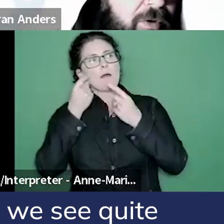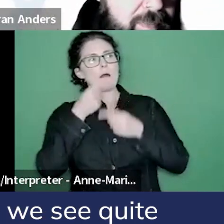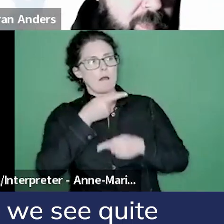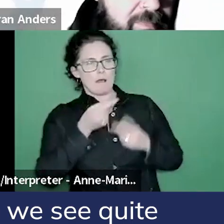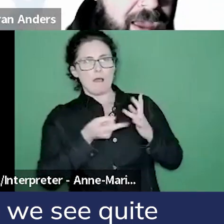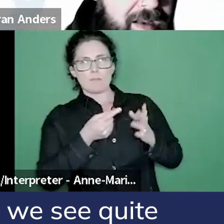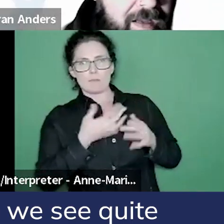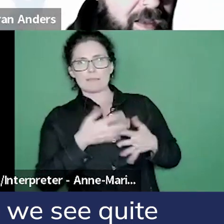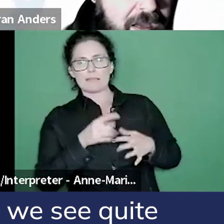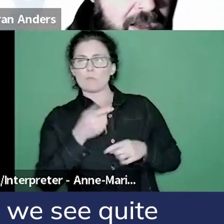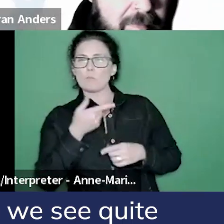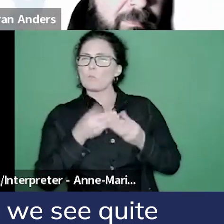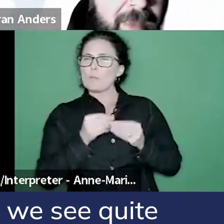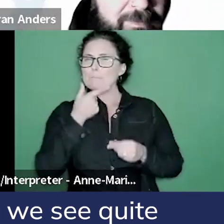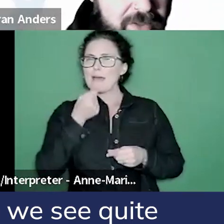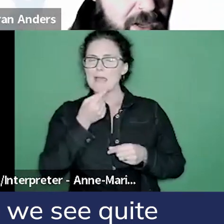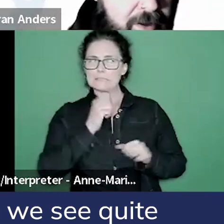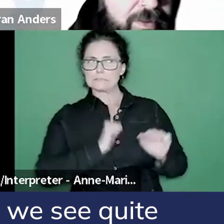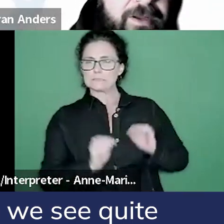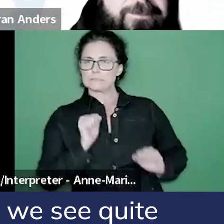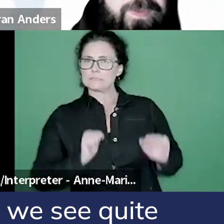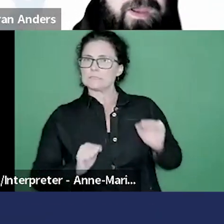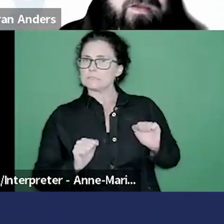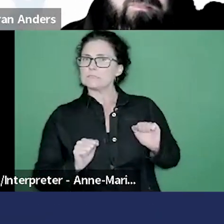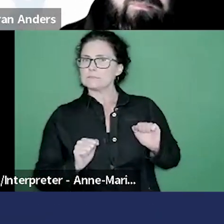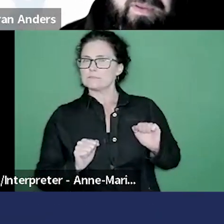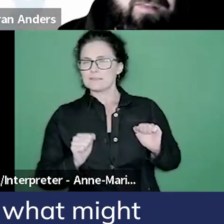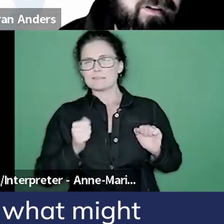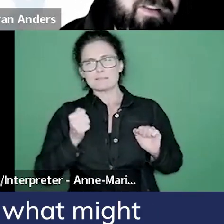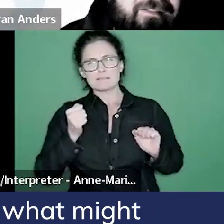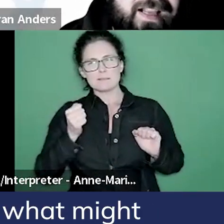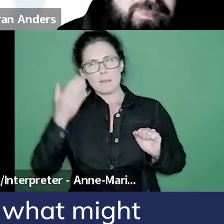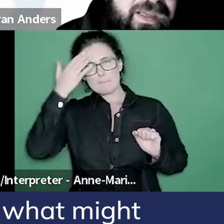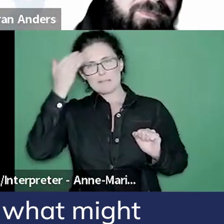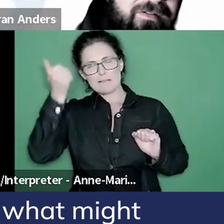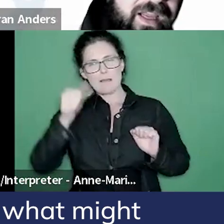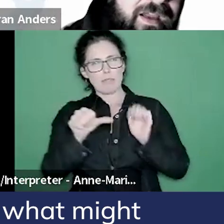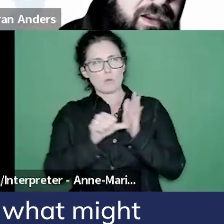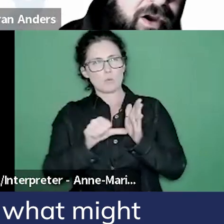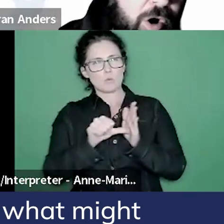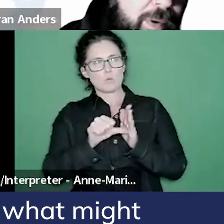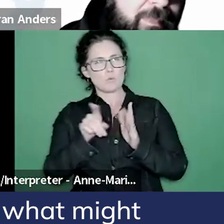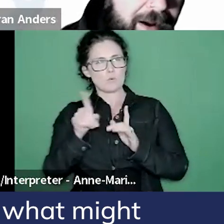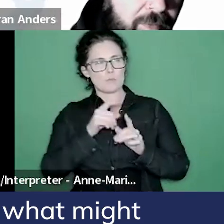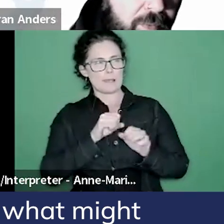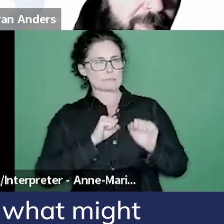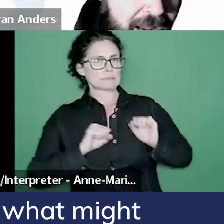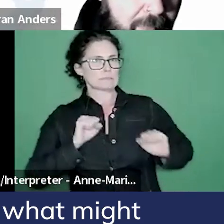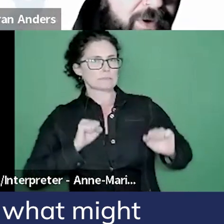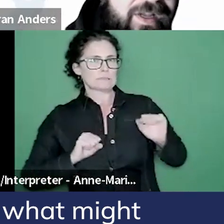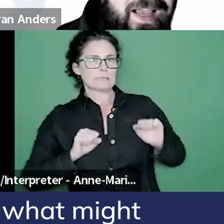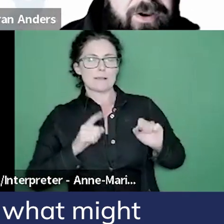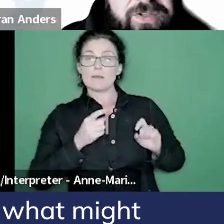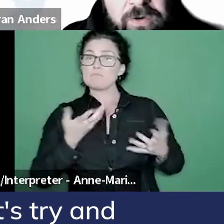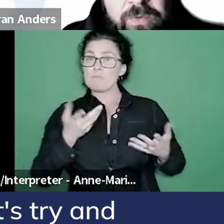we see quite a lot with men in men's mental health. Being very direct, being very open about what